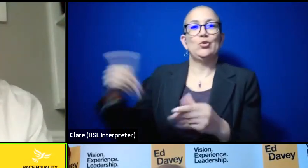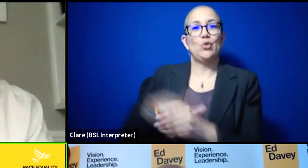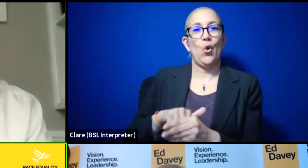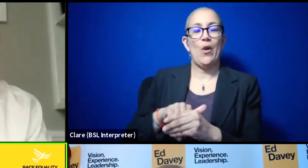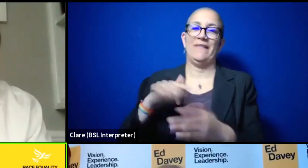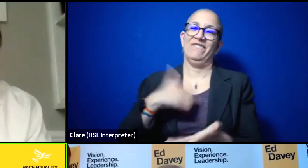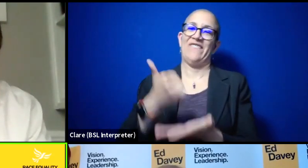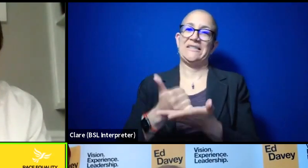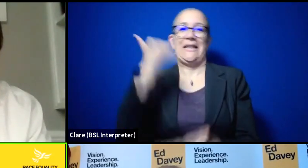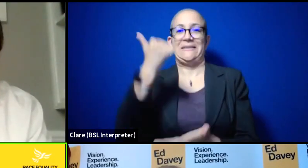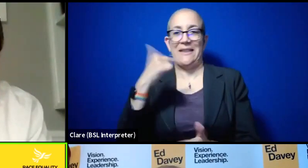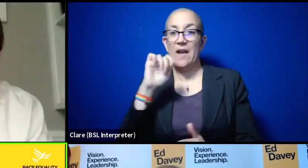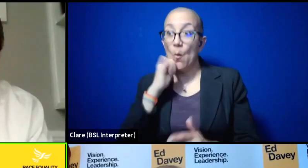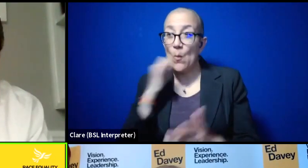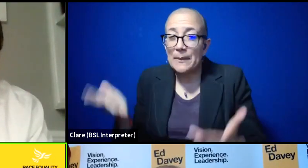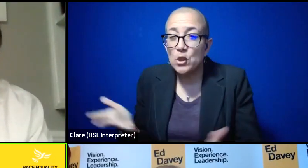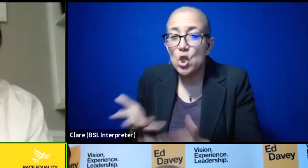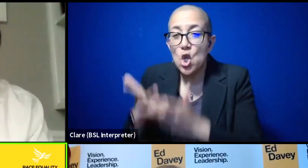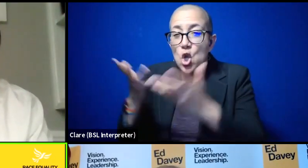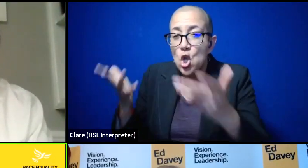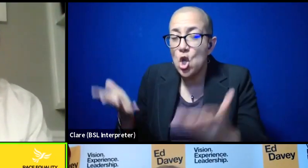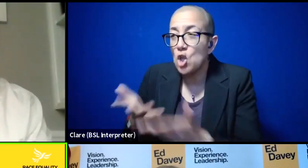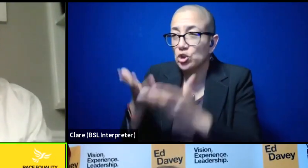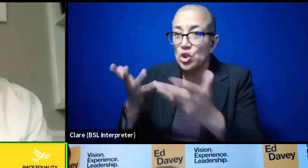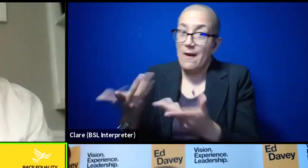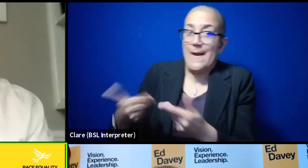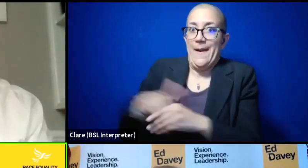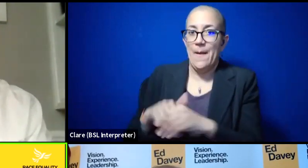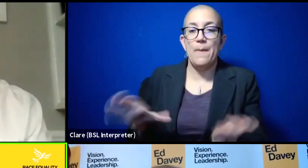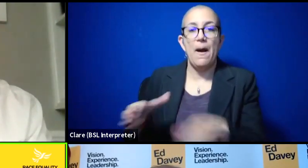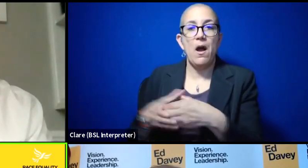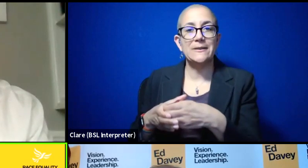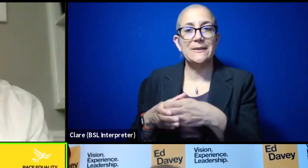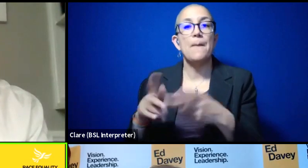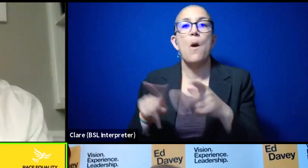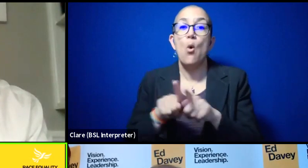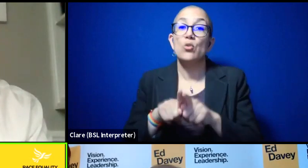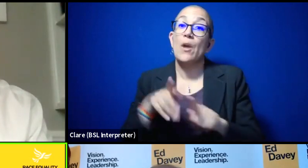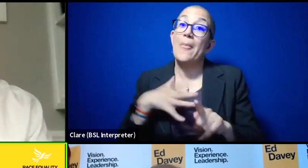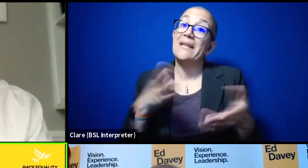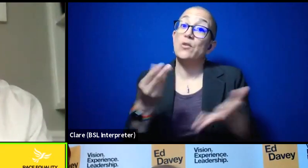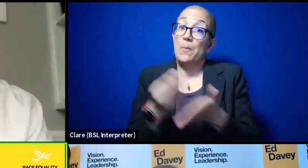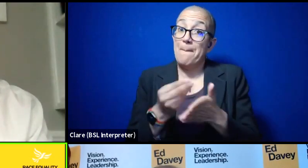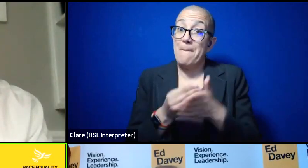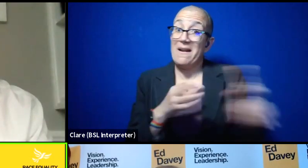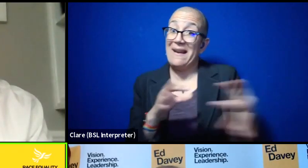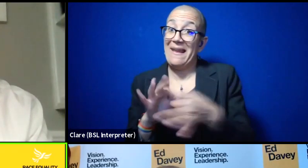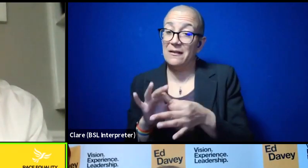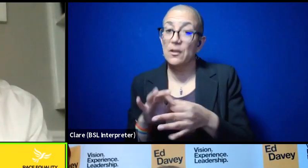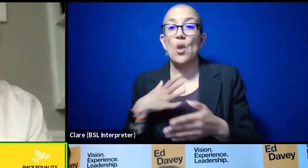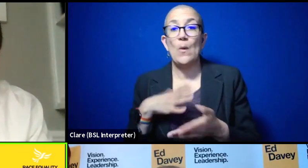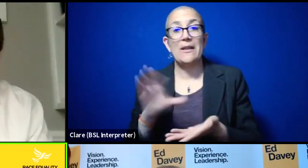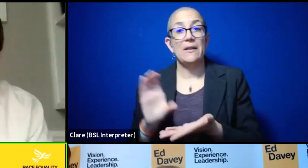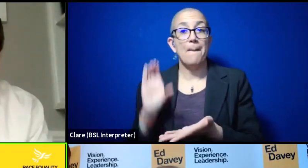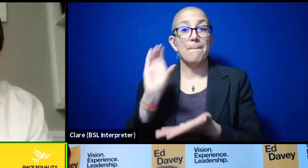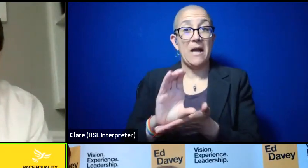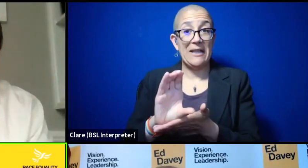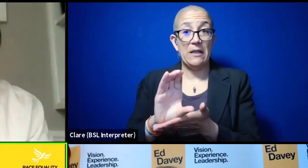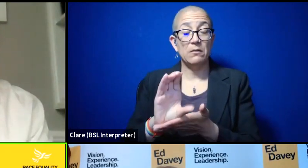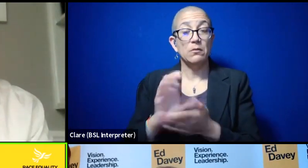going to be actively nurturing them in the party. But there also needs to be money tied to this too. So let's put our money where our mouth is.